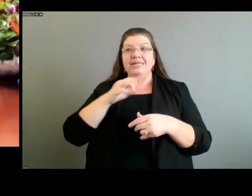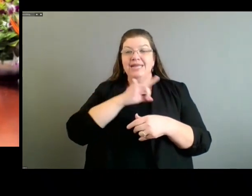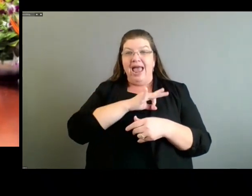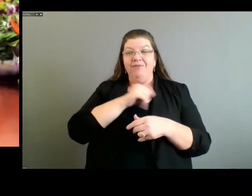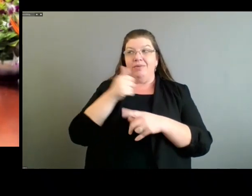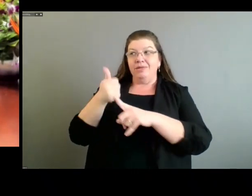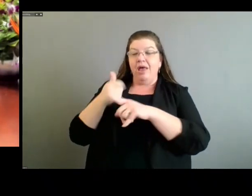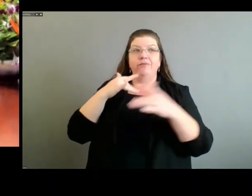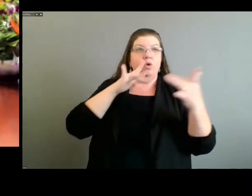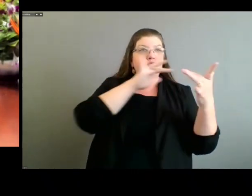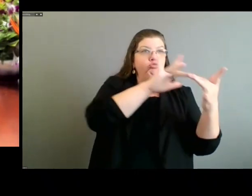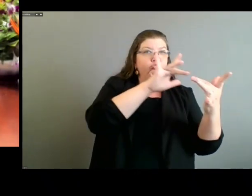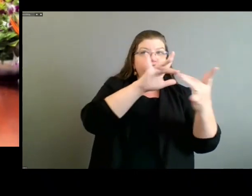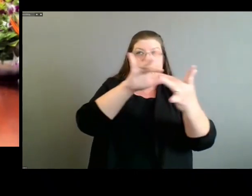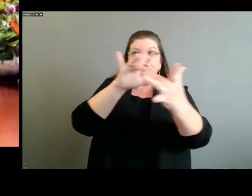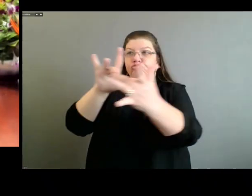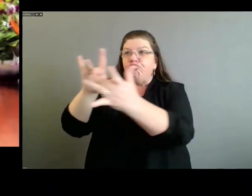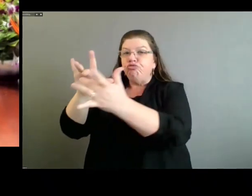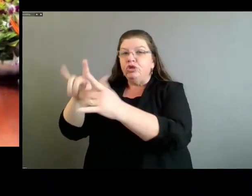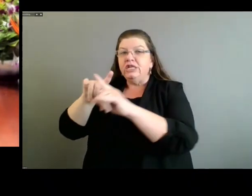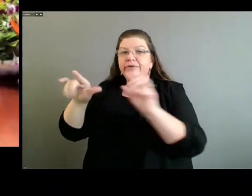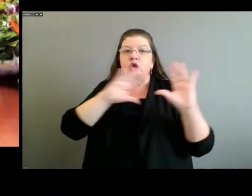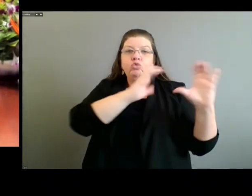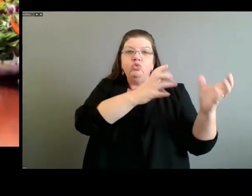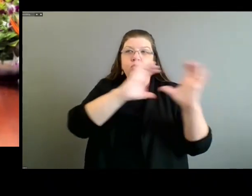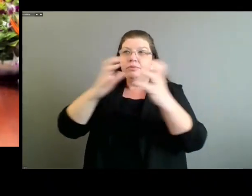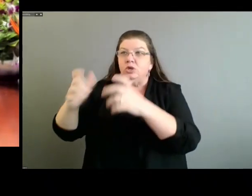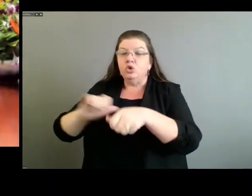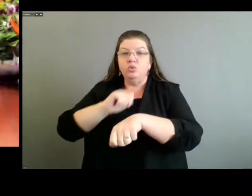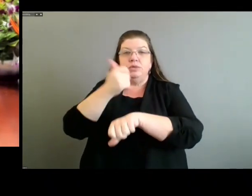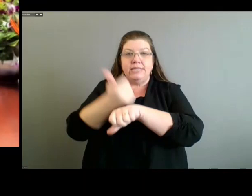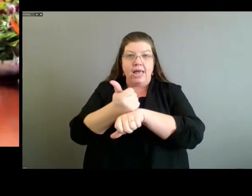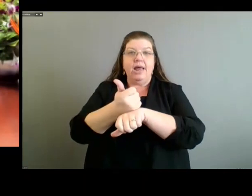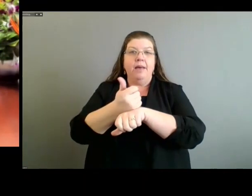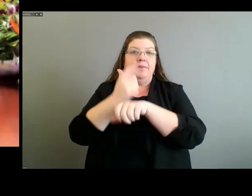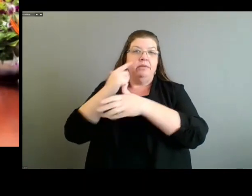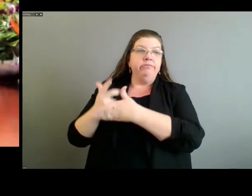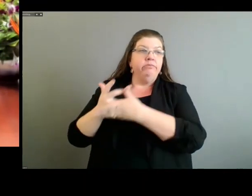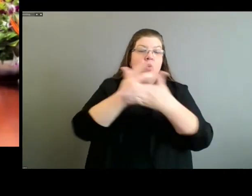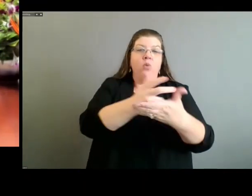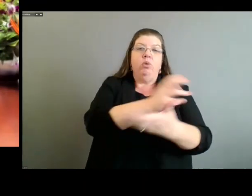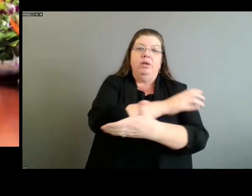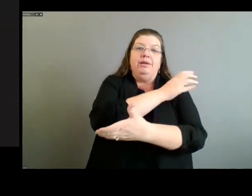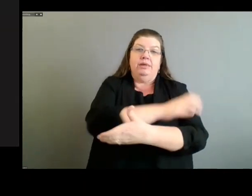with various groups throughout our county to schedule these mobile